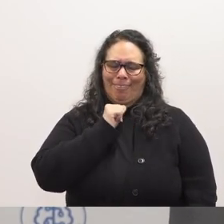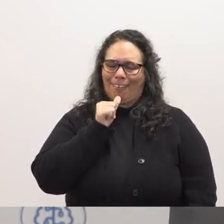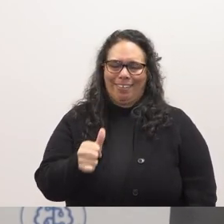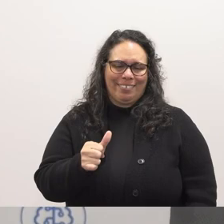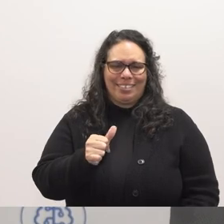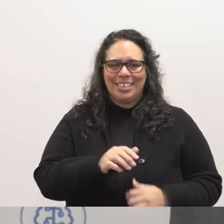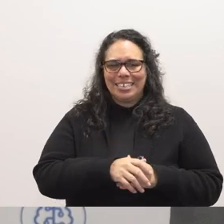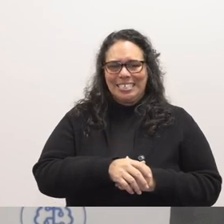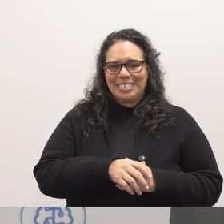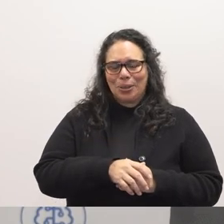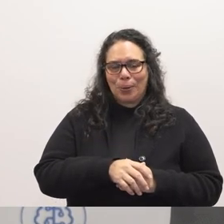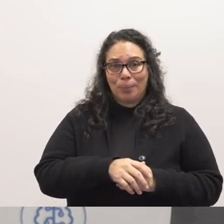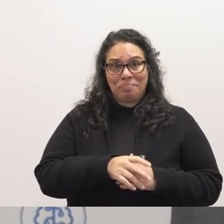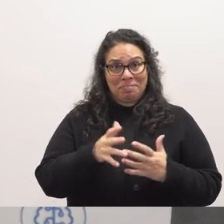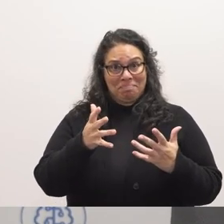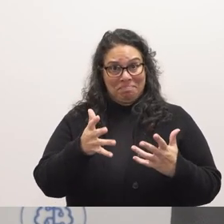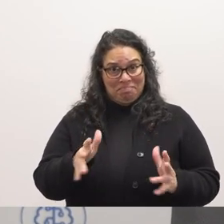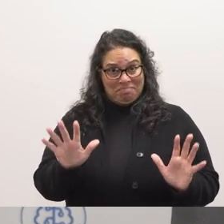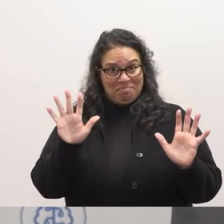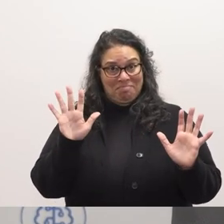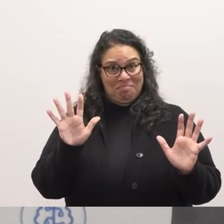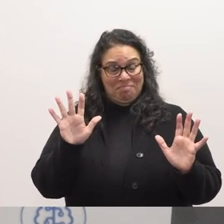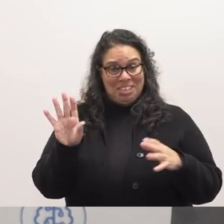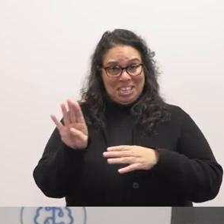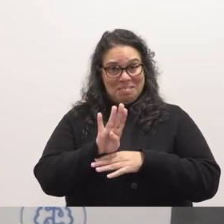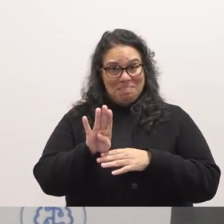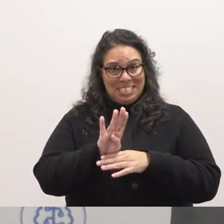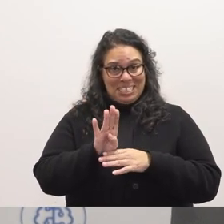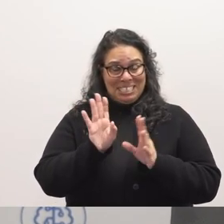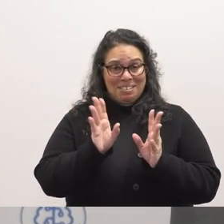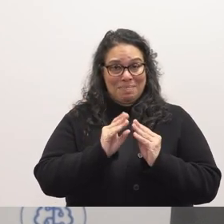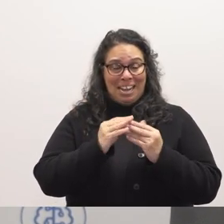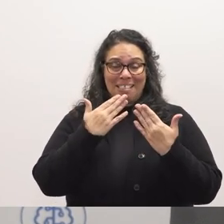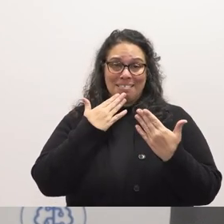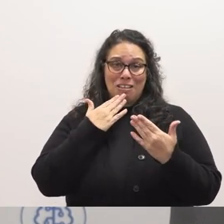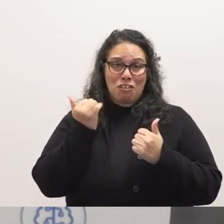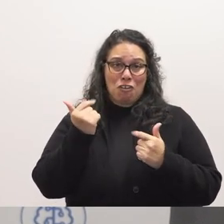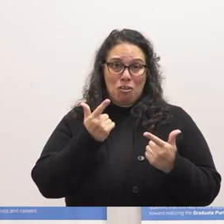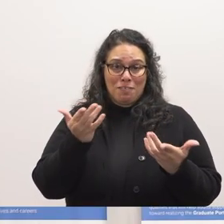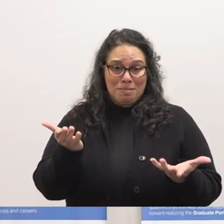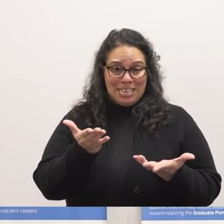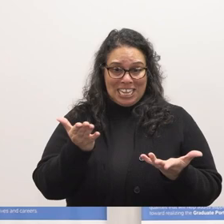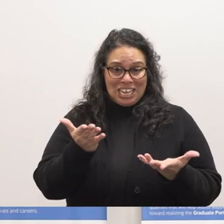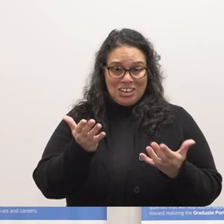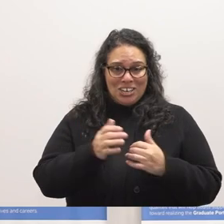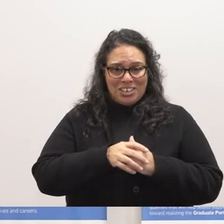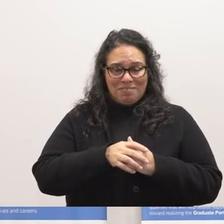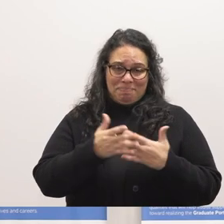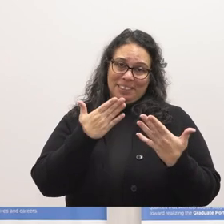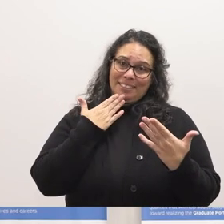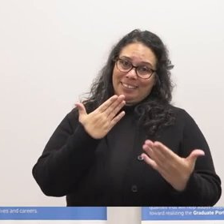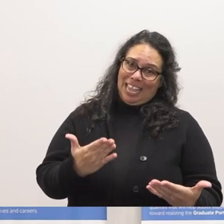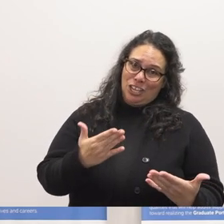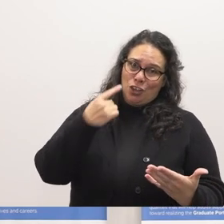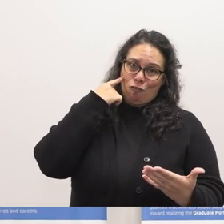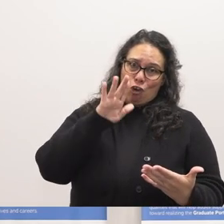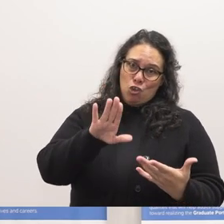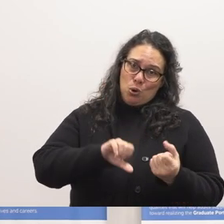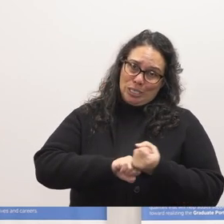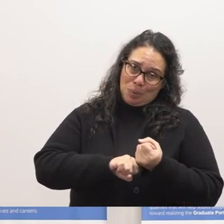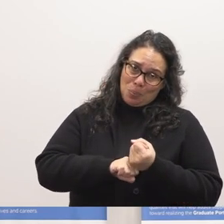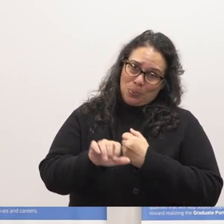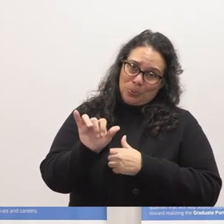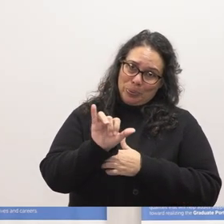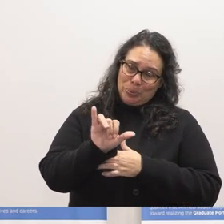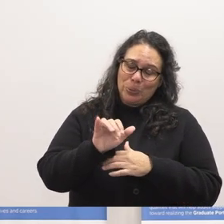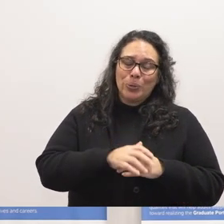So that concludes the business of the meeting. Thank you all for being here. Thank you for your support.